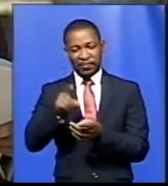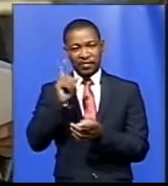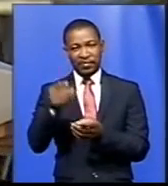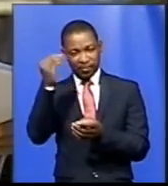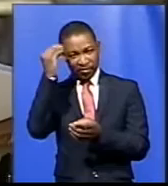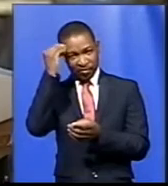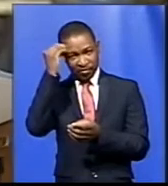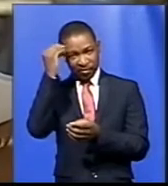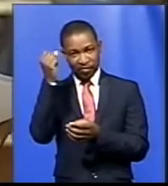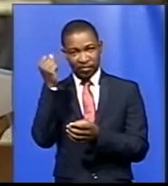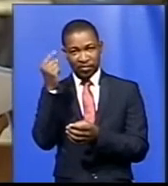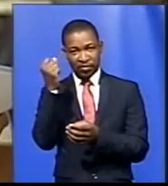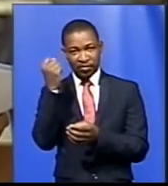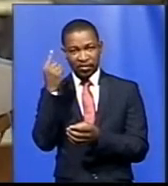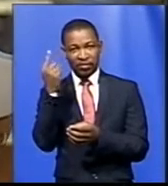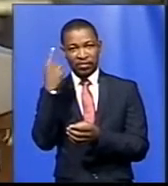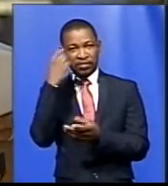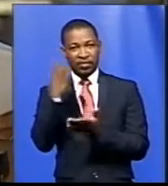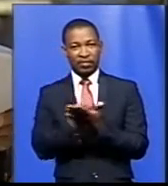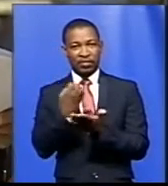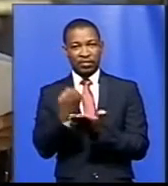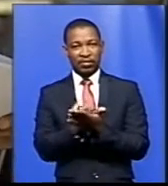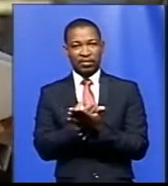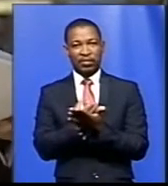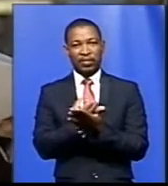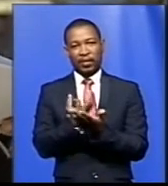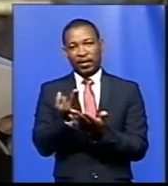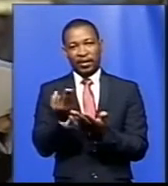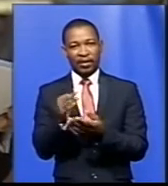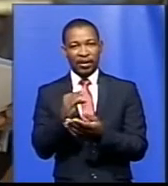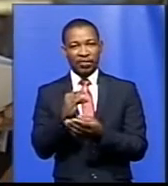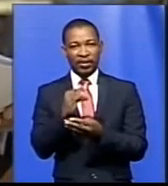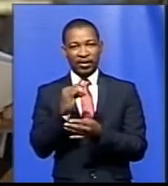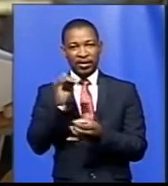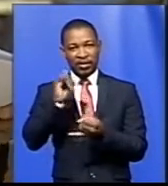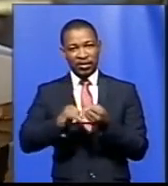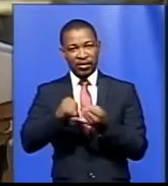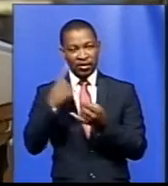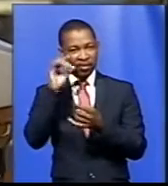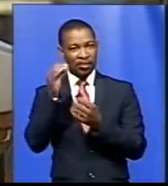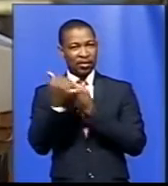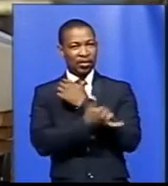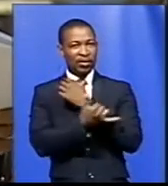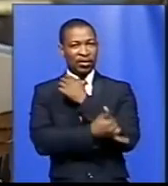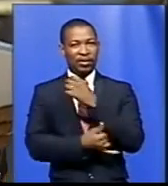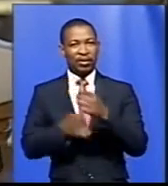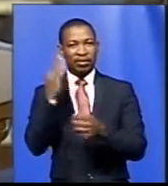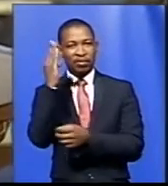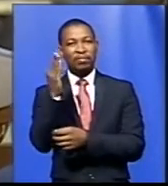these unfavorable economic fundamentals to ensure the country's future fiscal